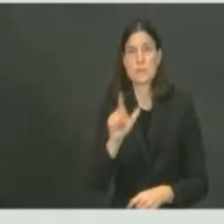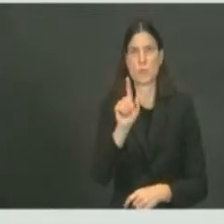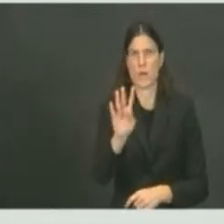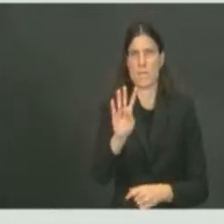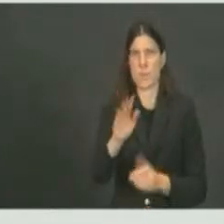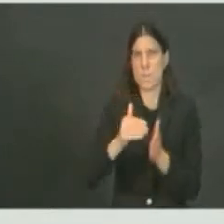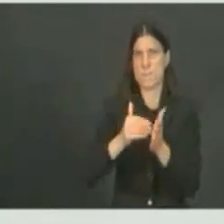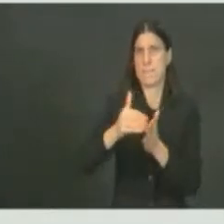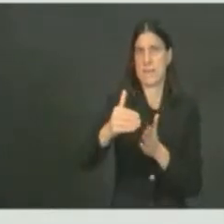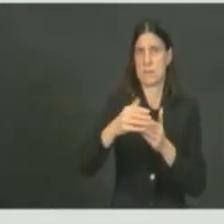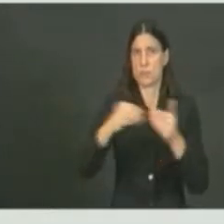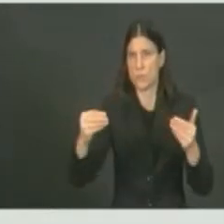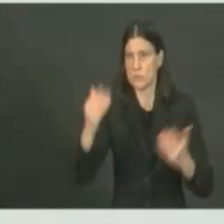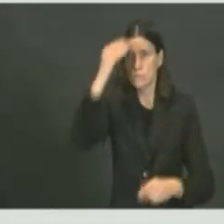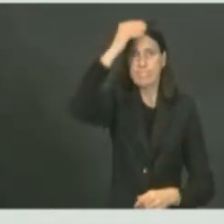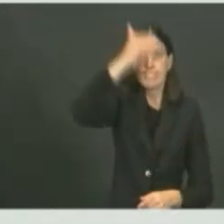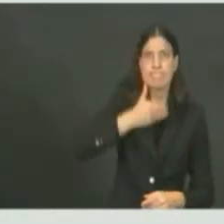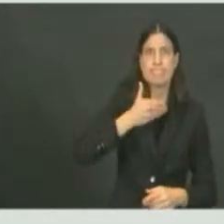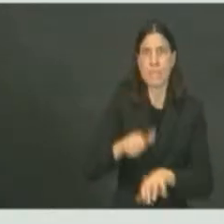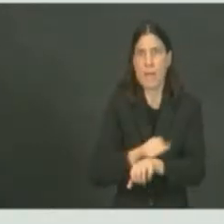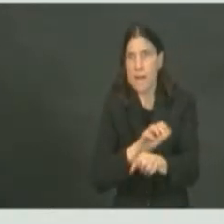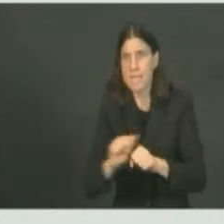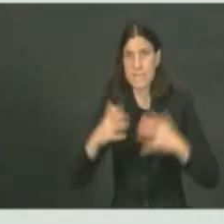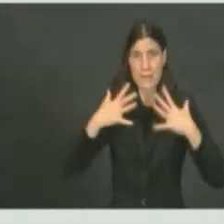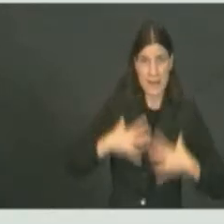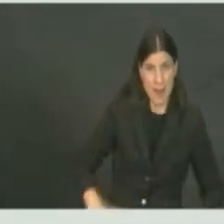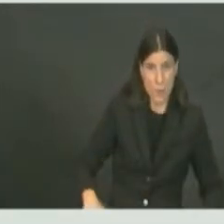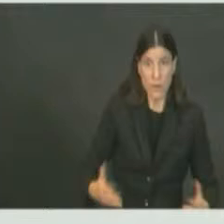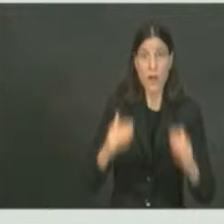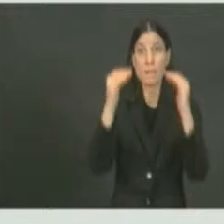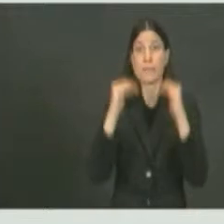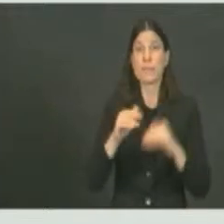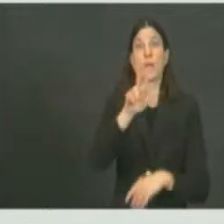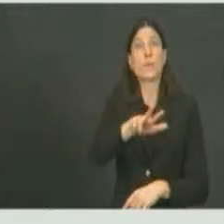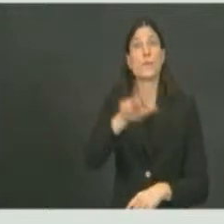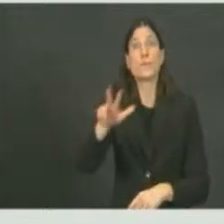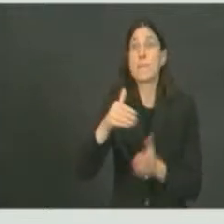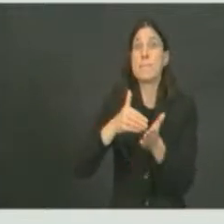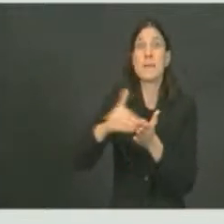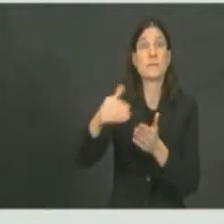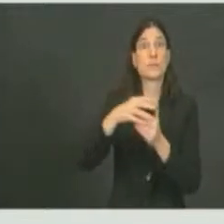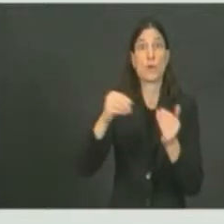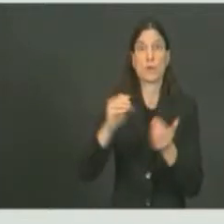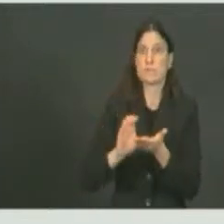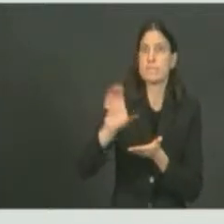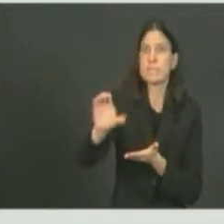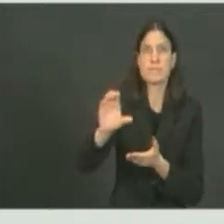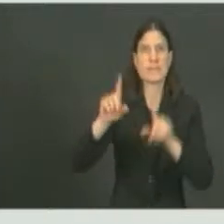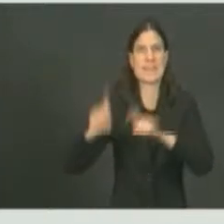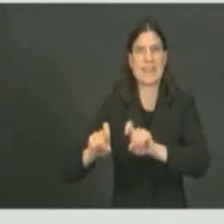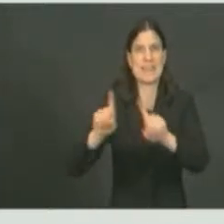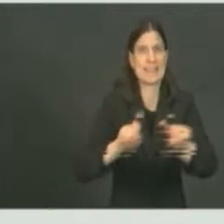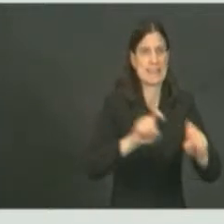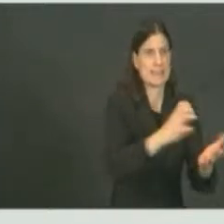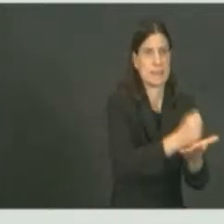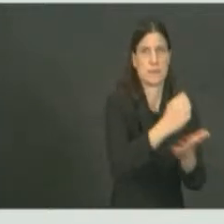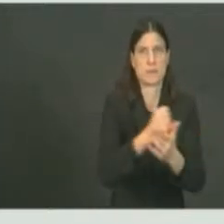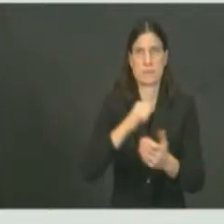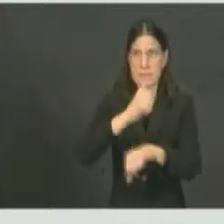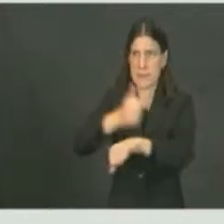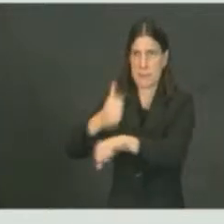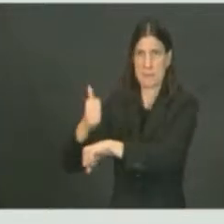Guard, $33 million on testing. Rhode Island continues to lead America in testing. $44 million